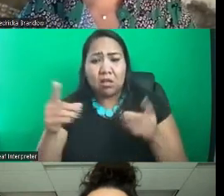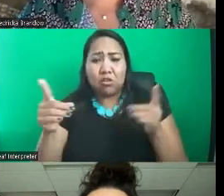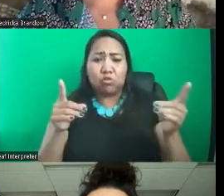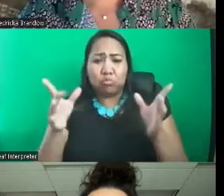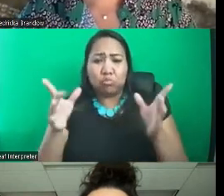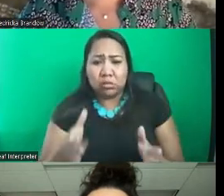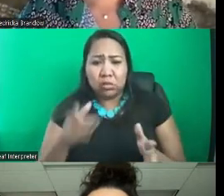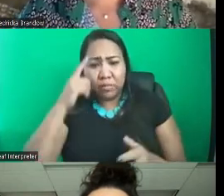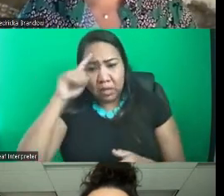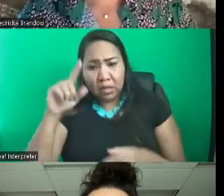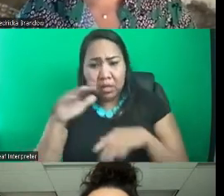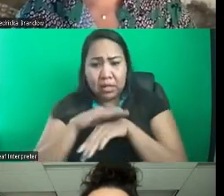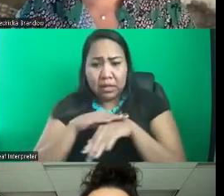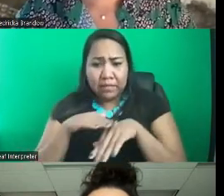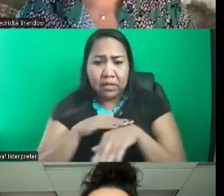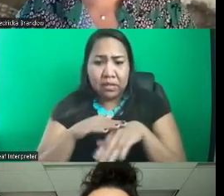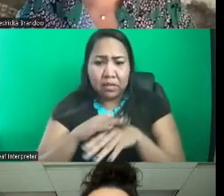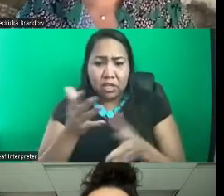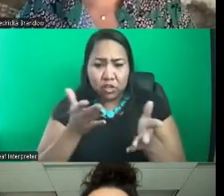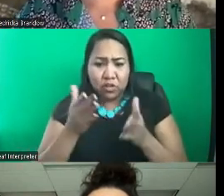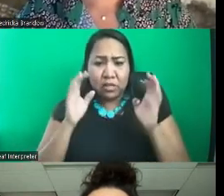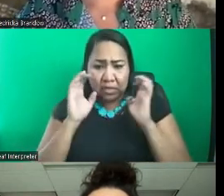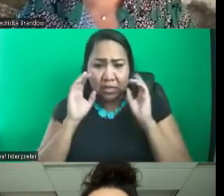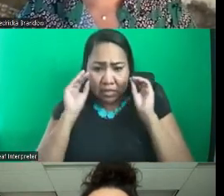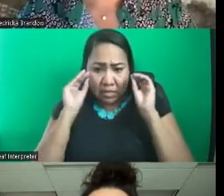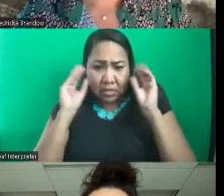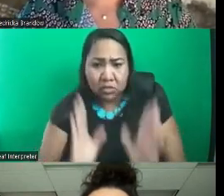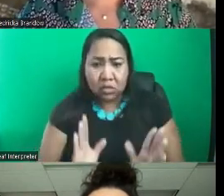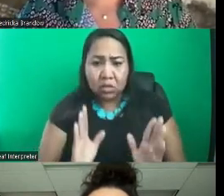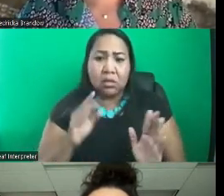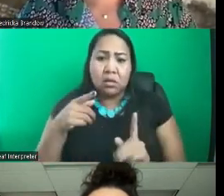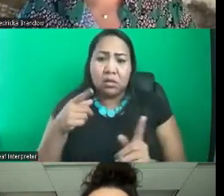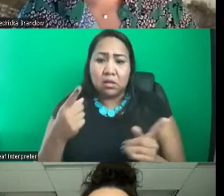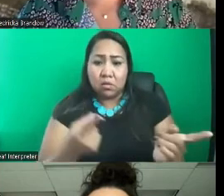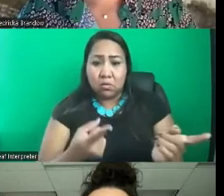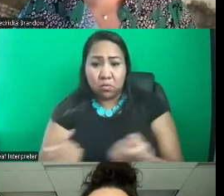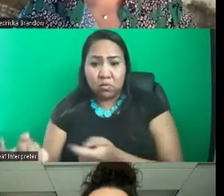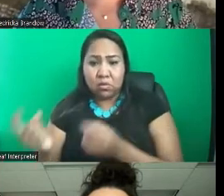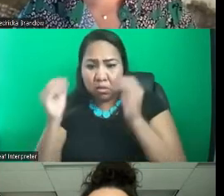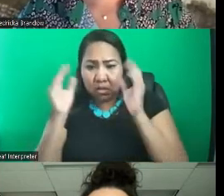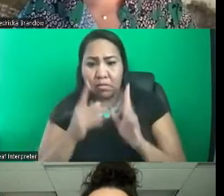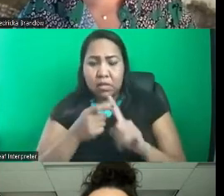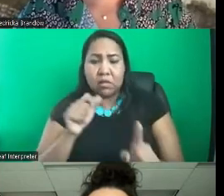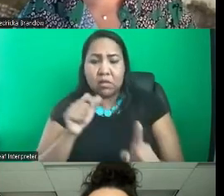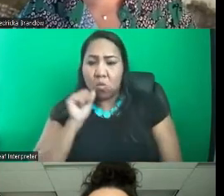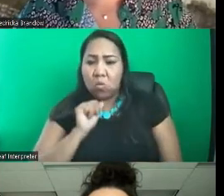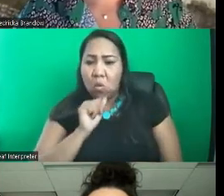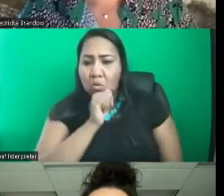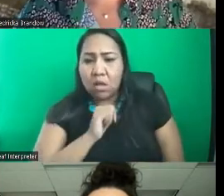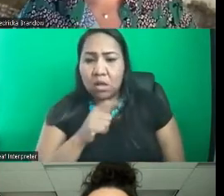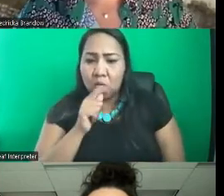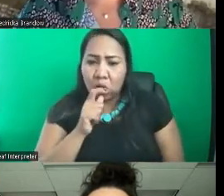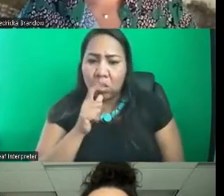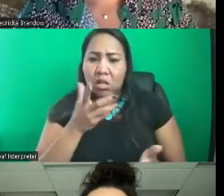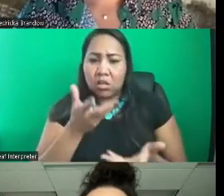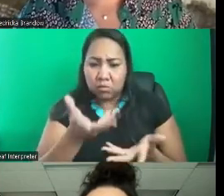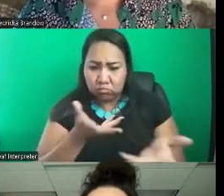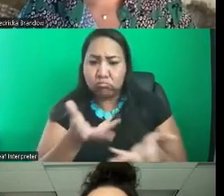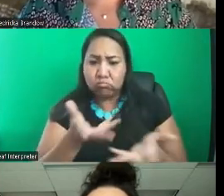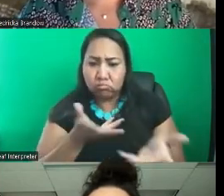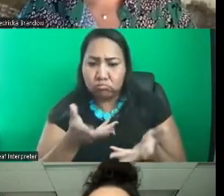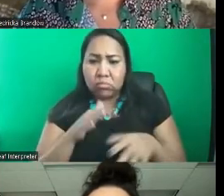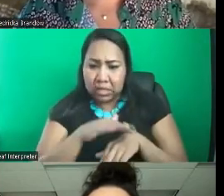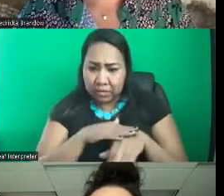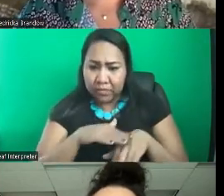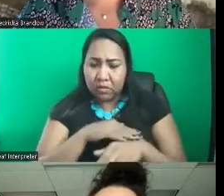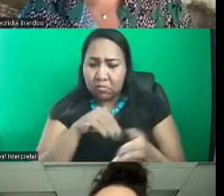we recruit teachers statewide in Arizona who are serving Indigenous students in their classrooms, and we really promote